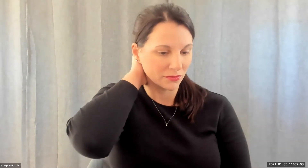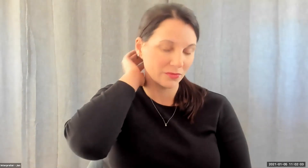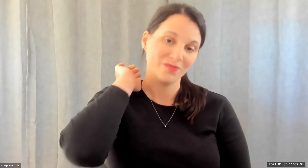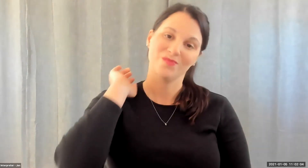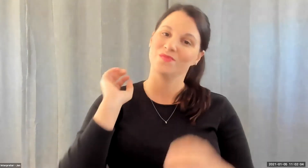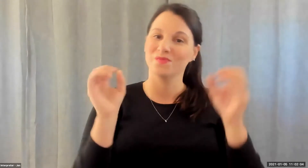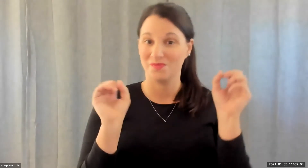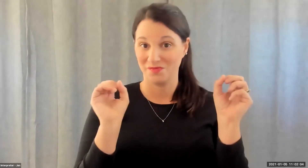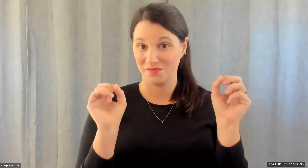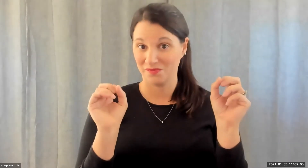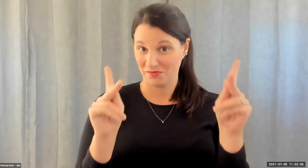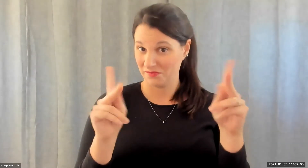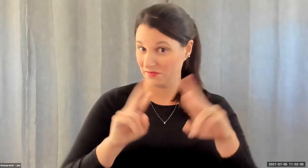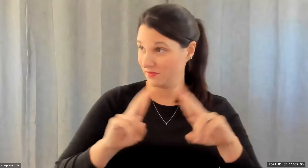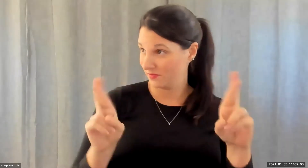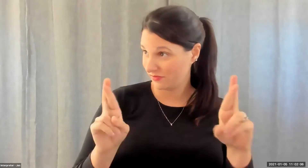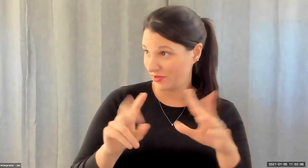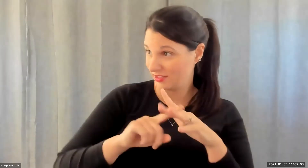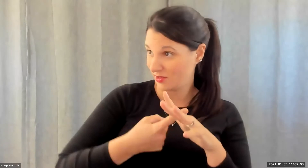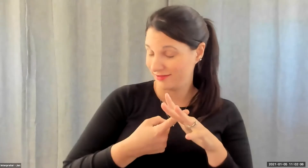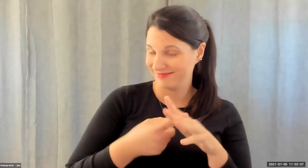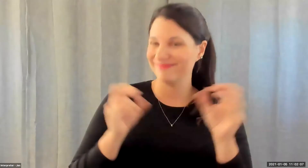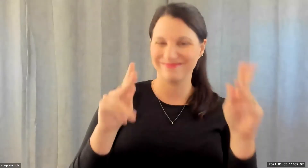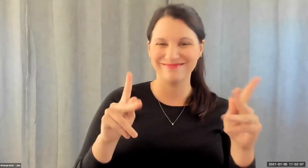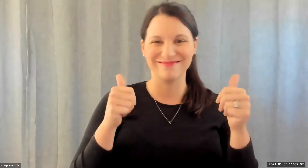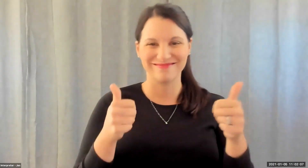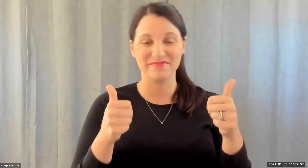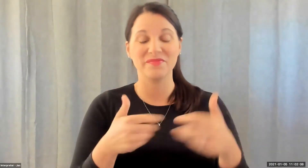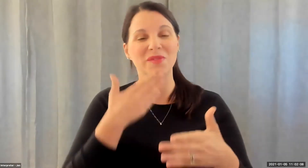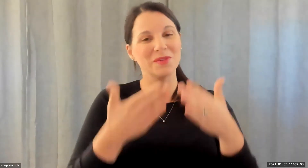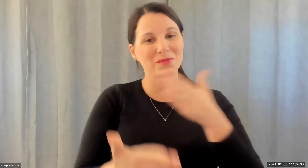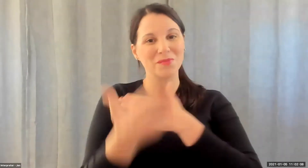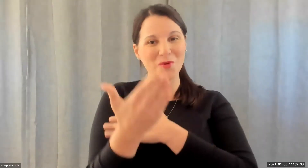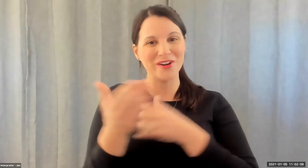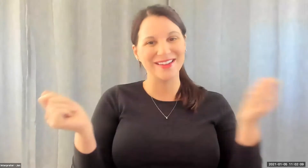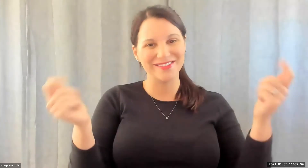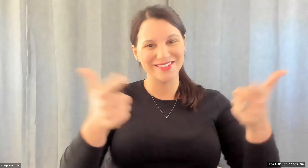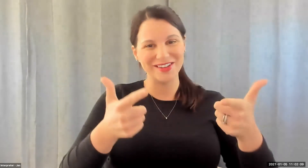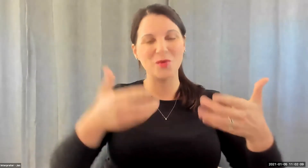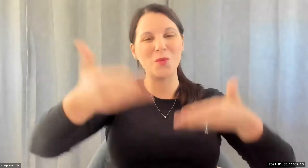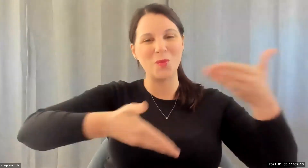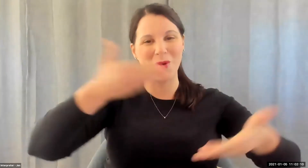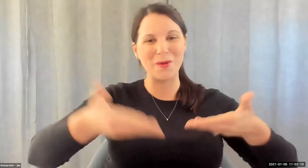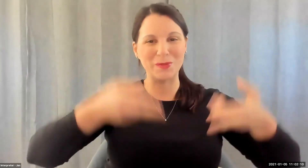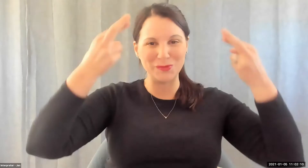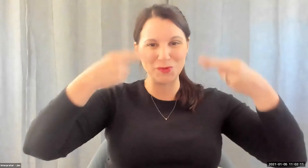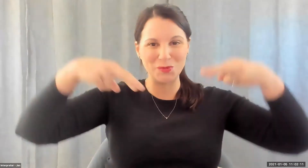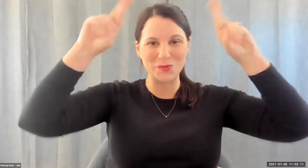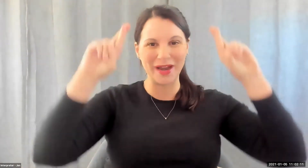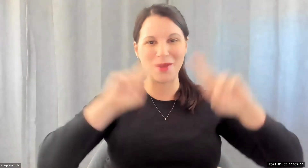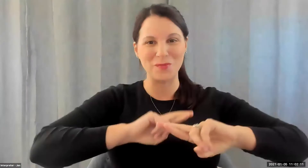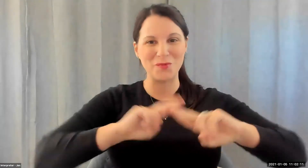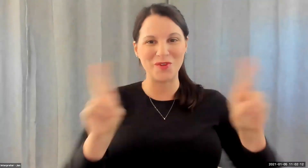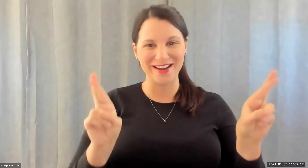Okay, would you like me to go ahead and get started? Okay. Good morning, everyone, and welcome to RAM Ready. This is day